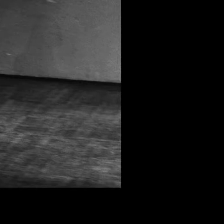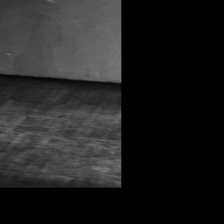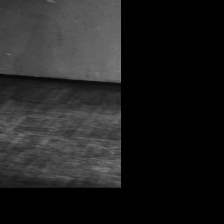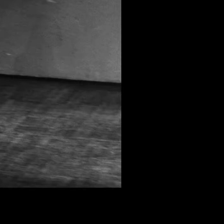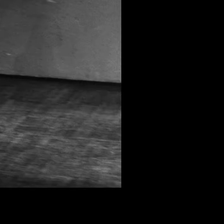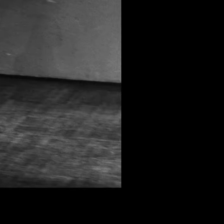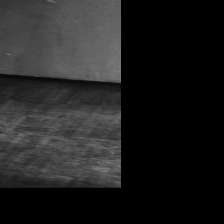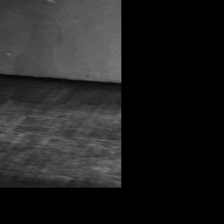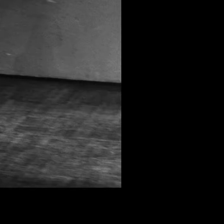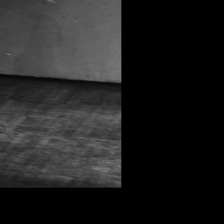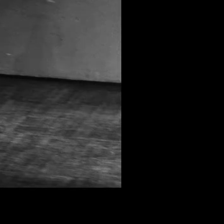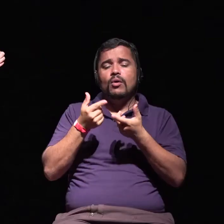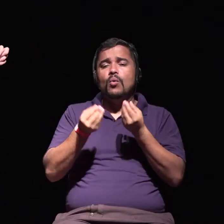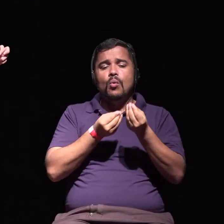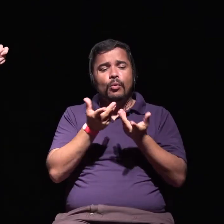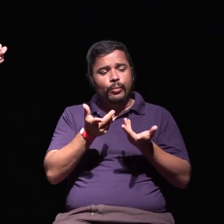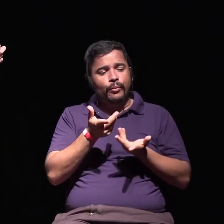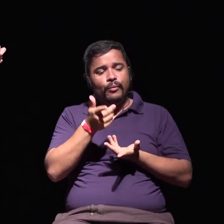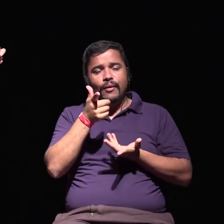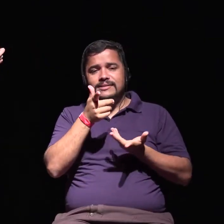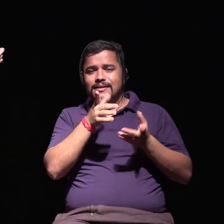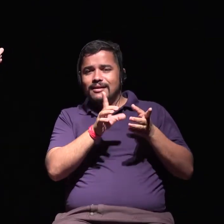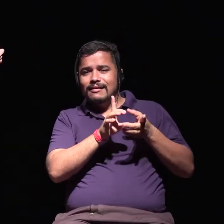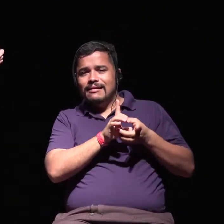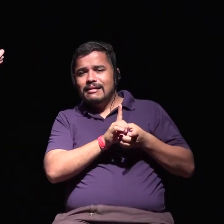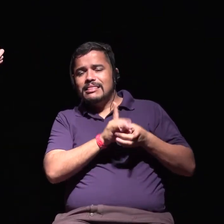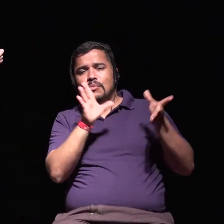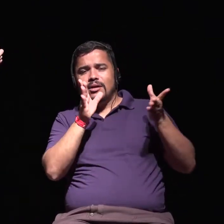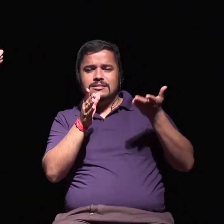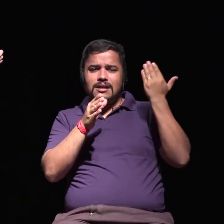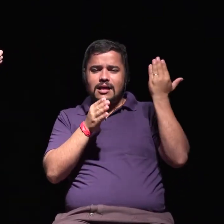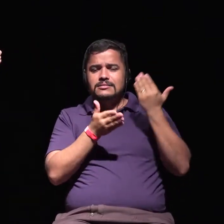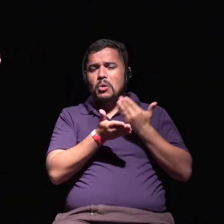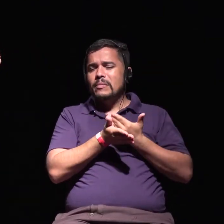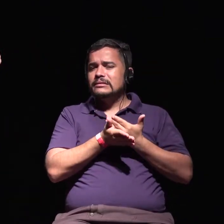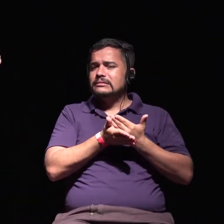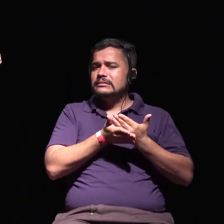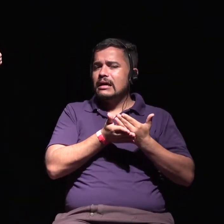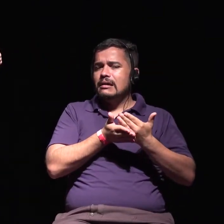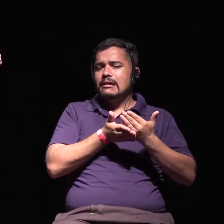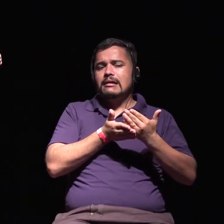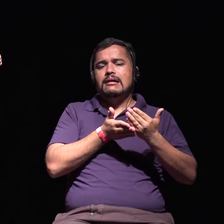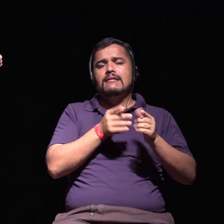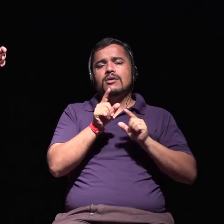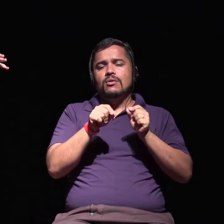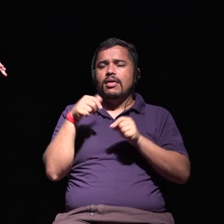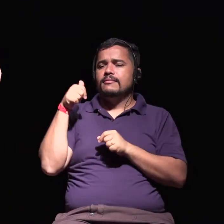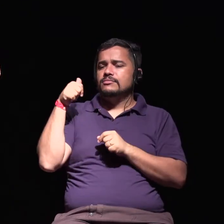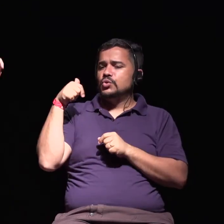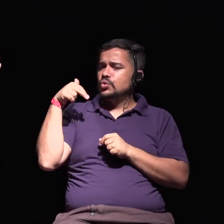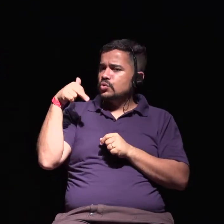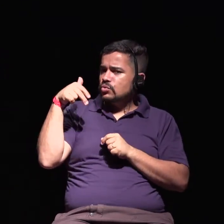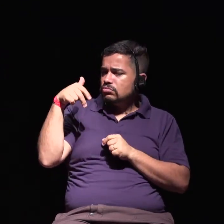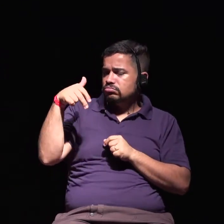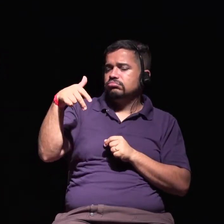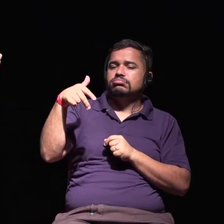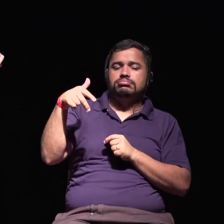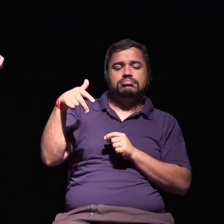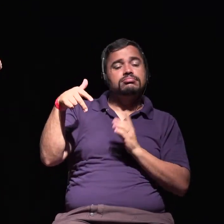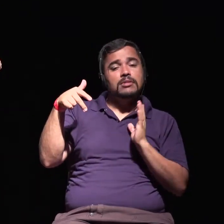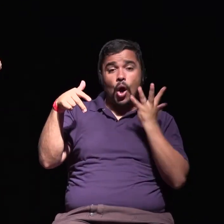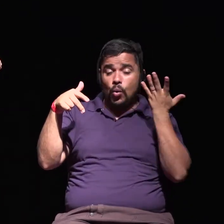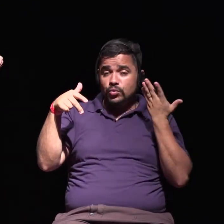be in circulation with the invention of jogging at this moment, a movement that would be marked as much by the constriction